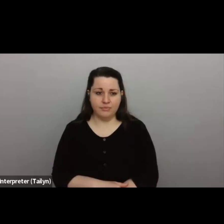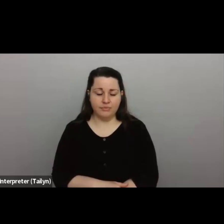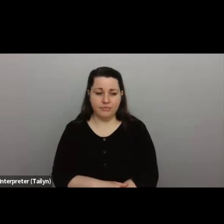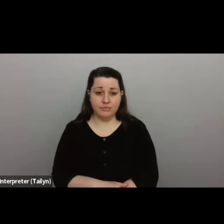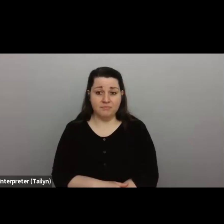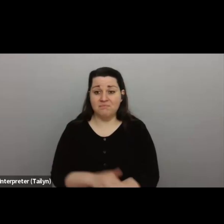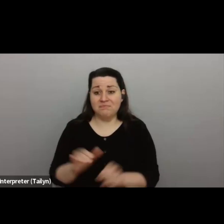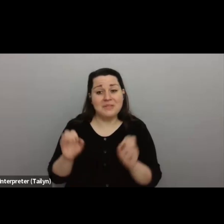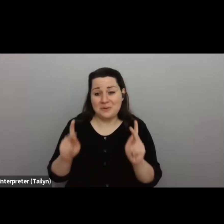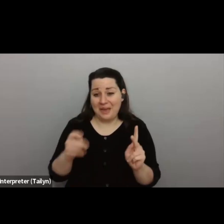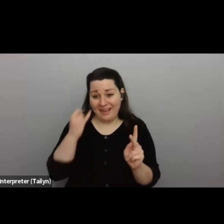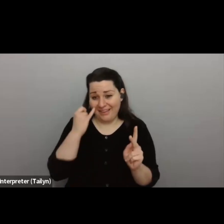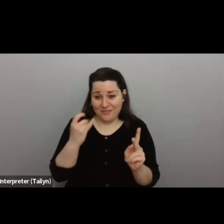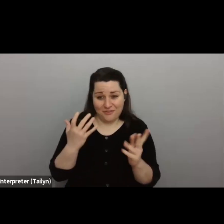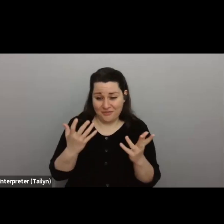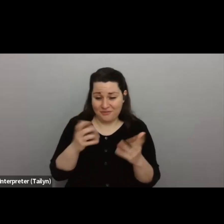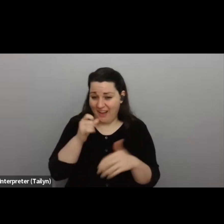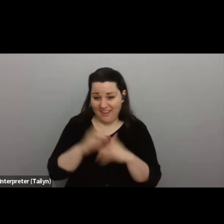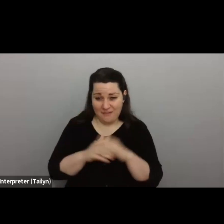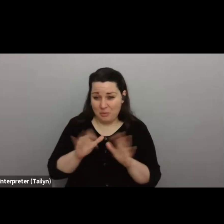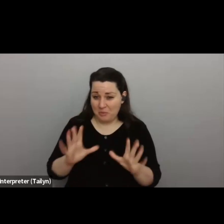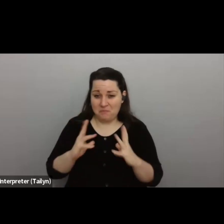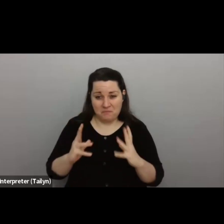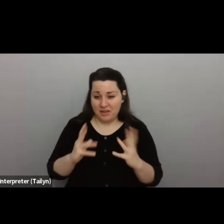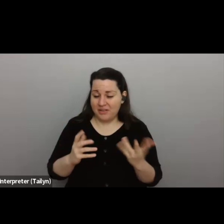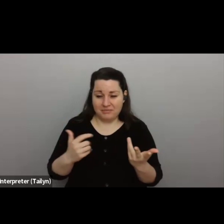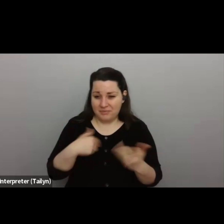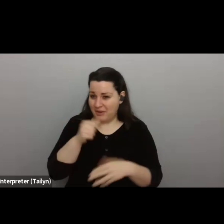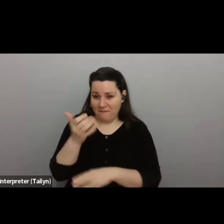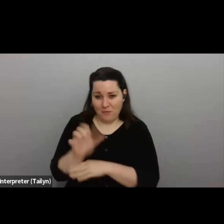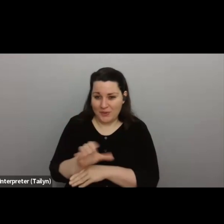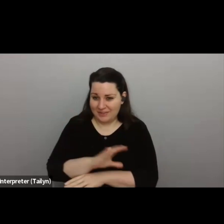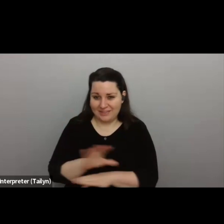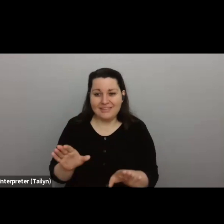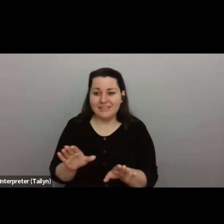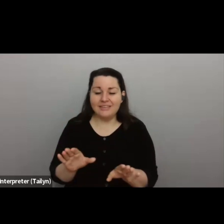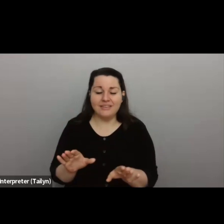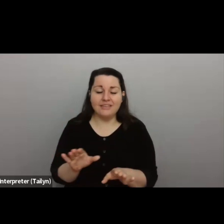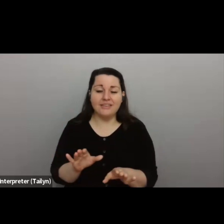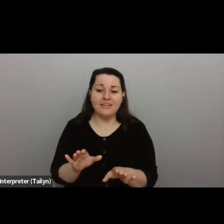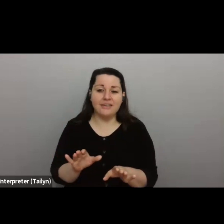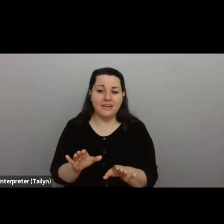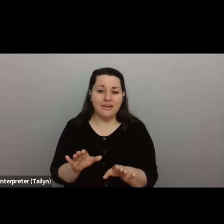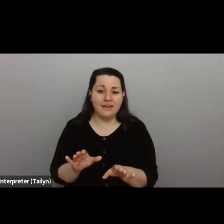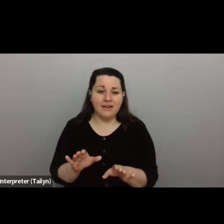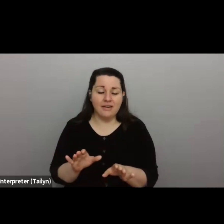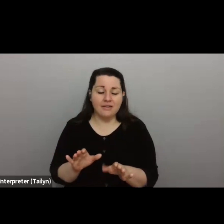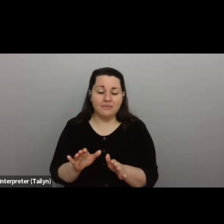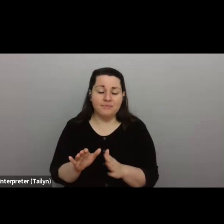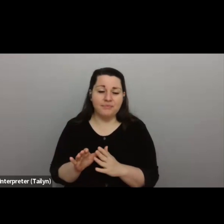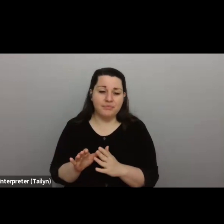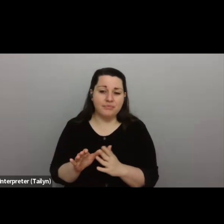It's okay. If you're not comfortable, I'm not going to force anybody, because